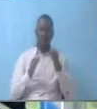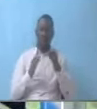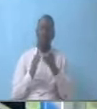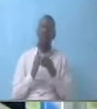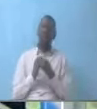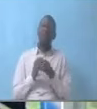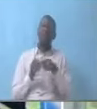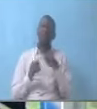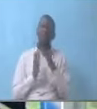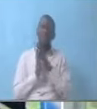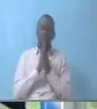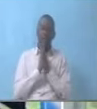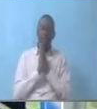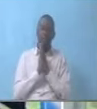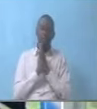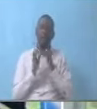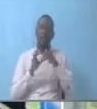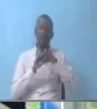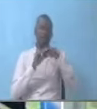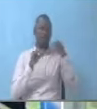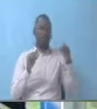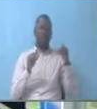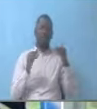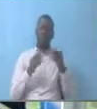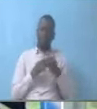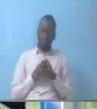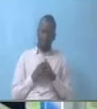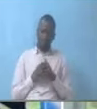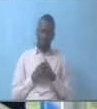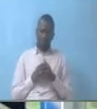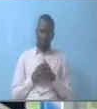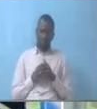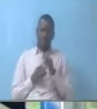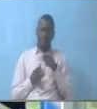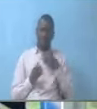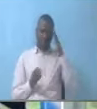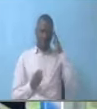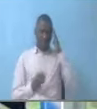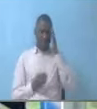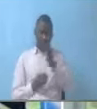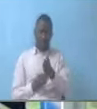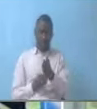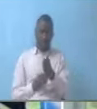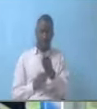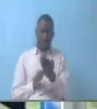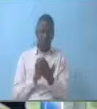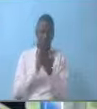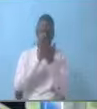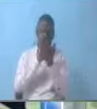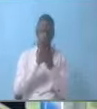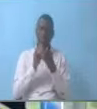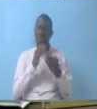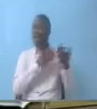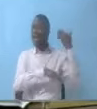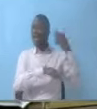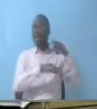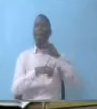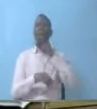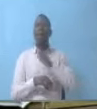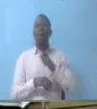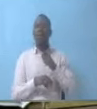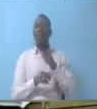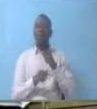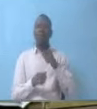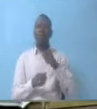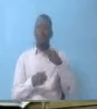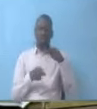string of judgments against ouster clauses. Mm-hmm. This is a direct affront to Anis Minik principle. Yes.